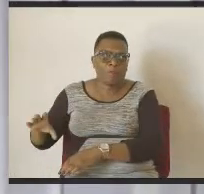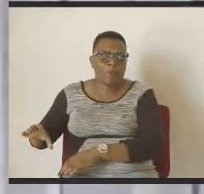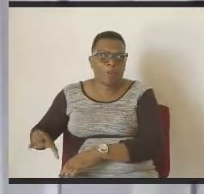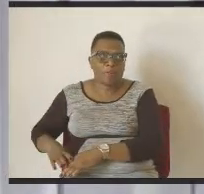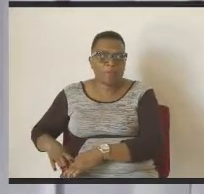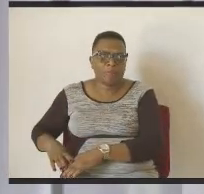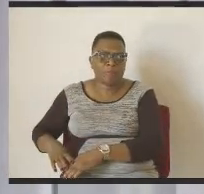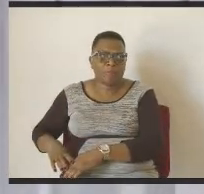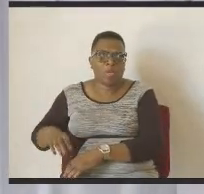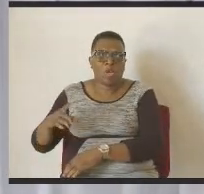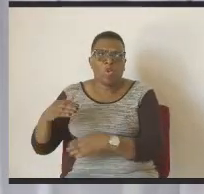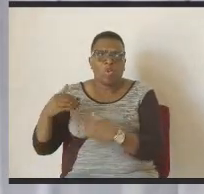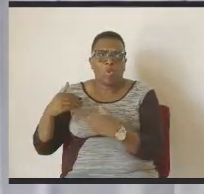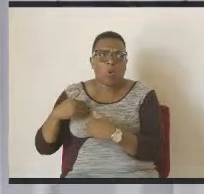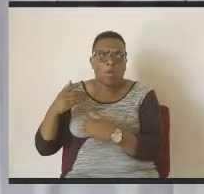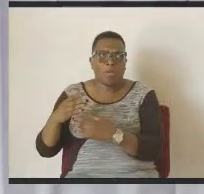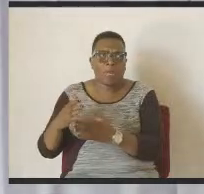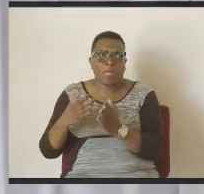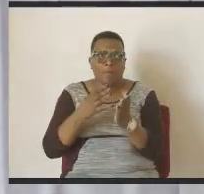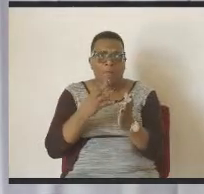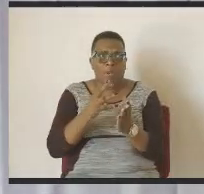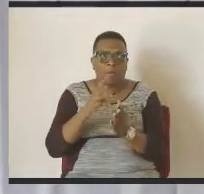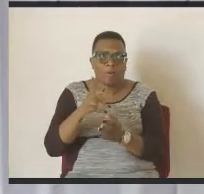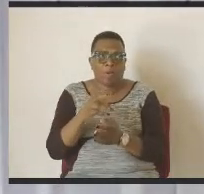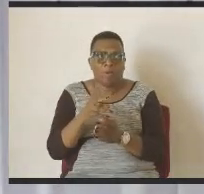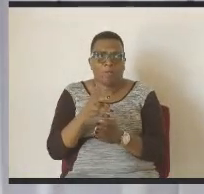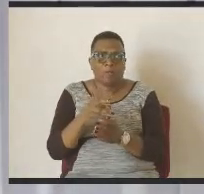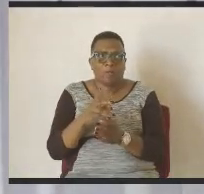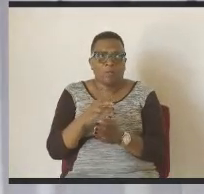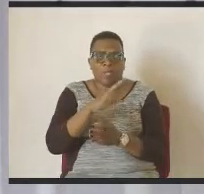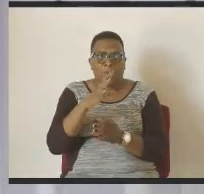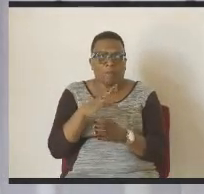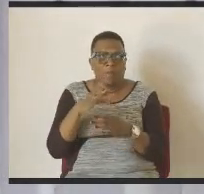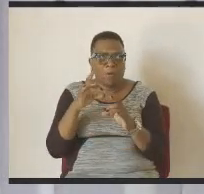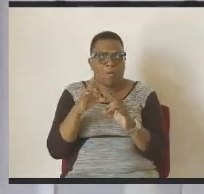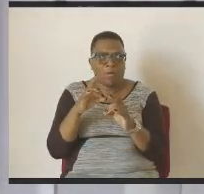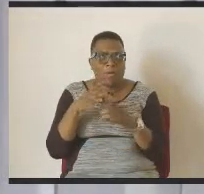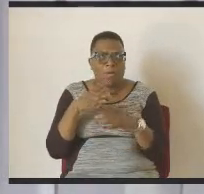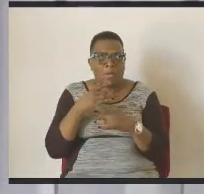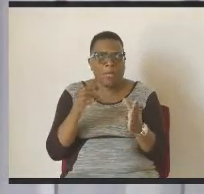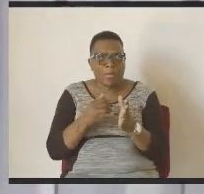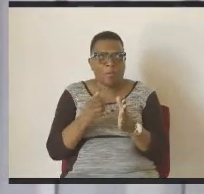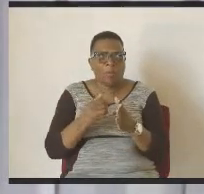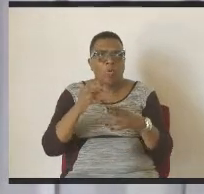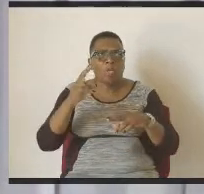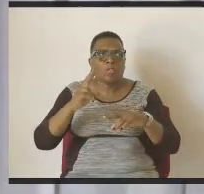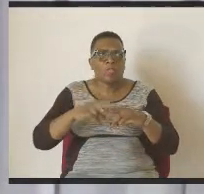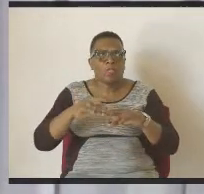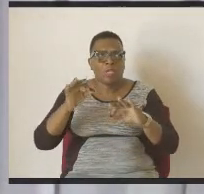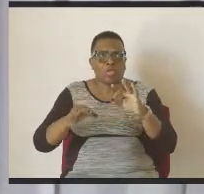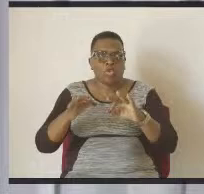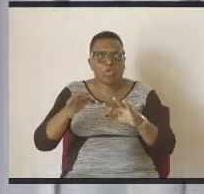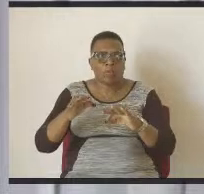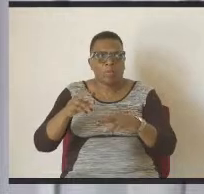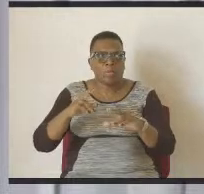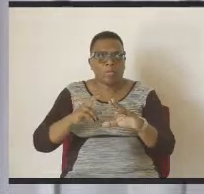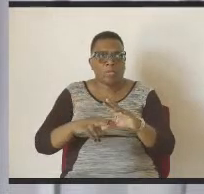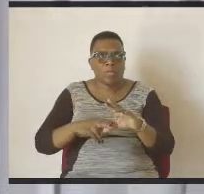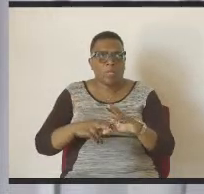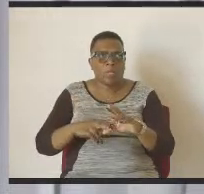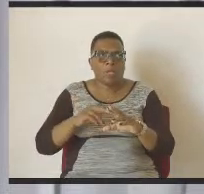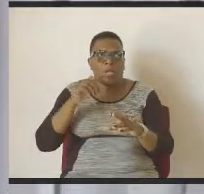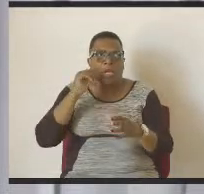For he knew that they had handed him over because of envy. While he was sitting on the judgment seat, his wife sent to